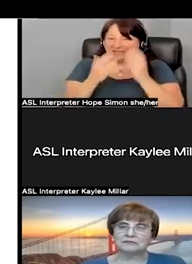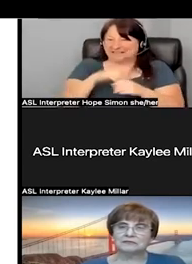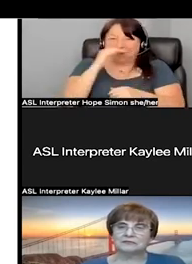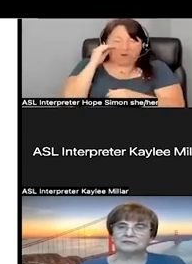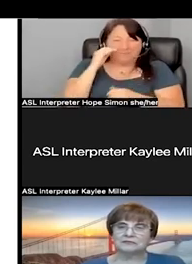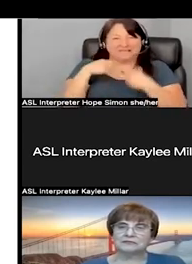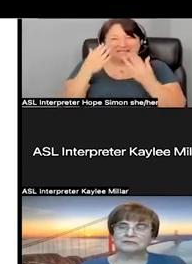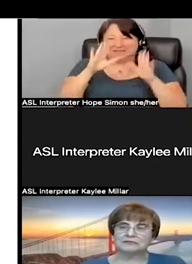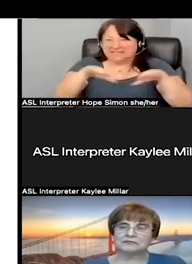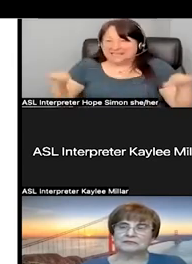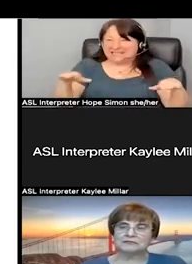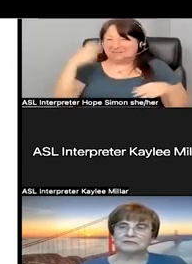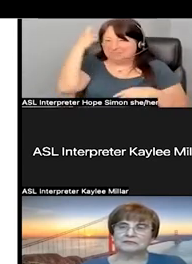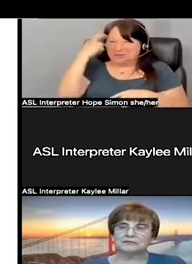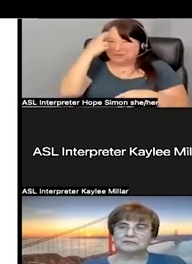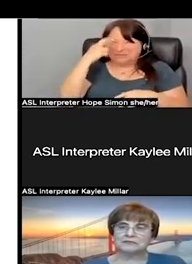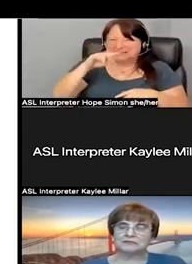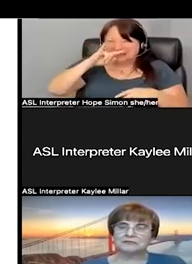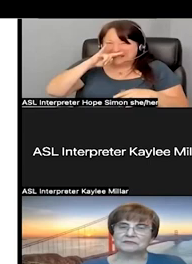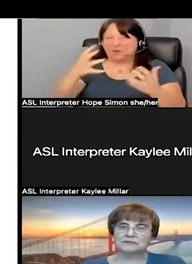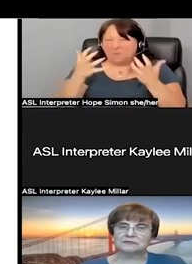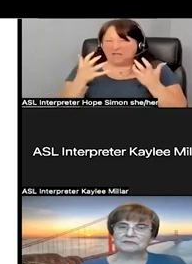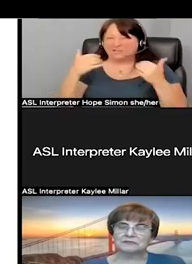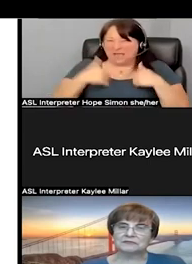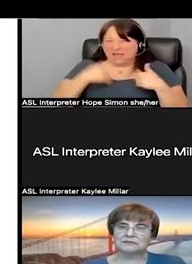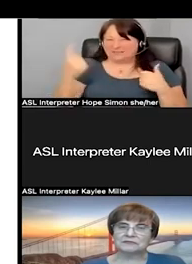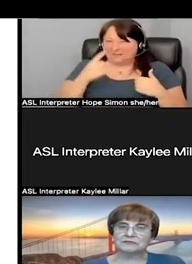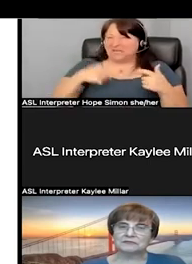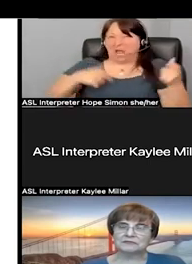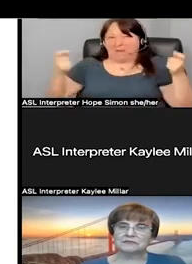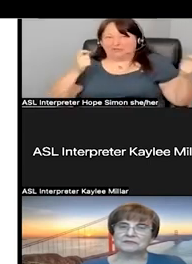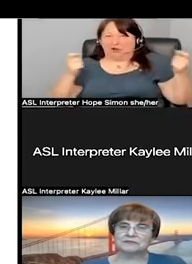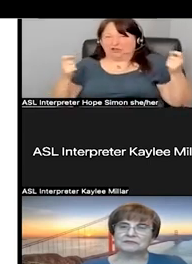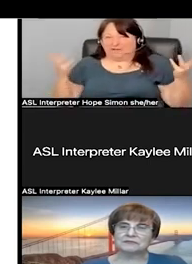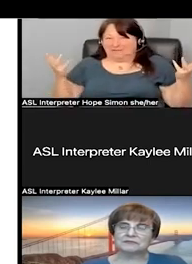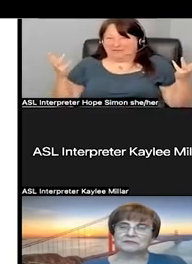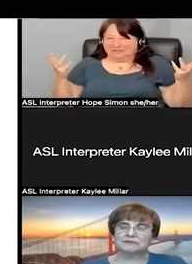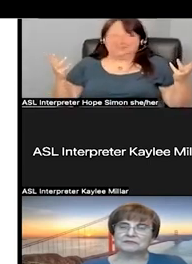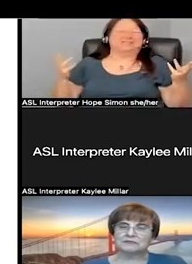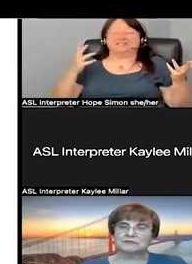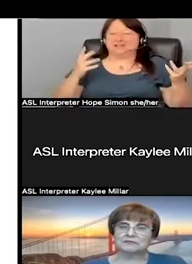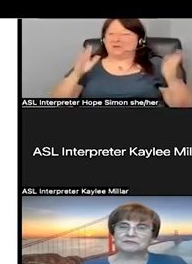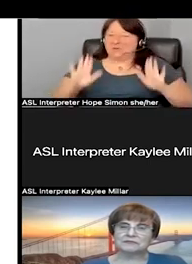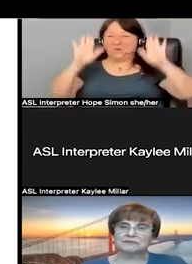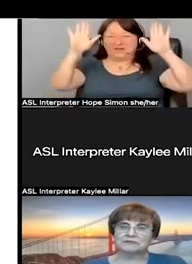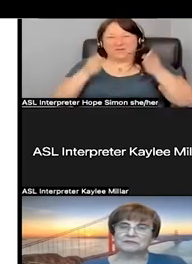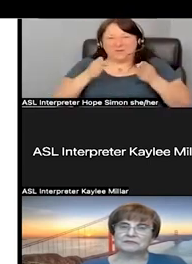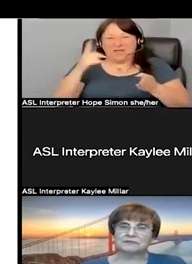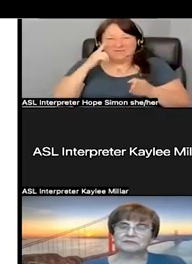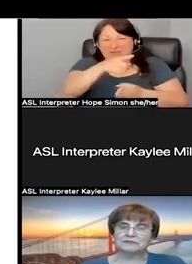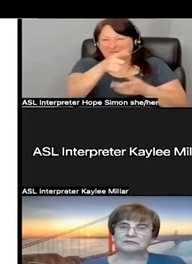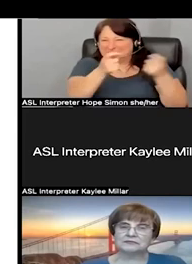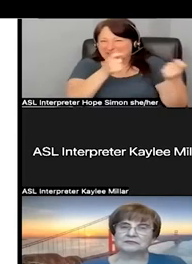purpose. It gives them something. Kids really want to have something that they're in charge of. And so it's a great way for them to be in charge of